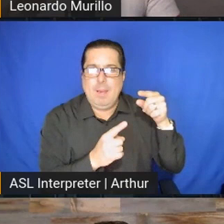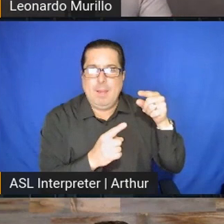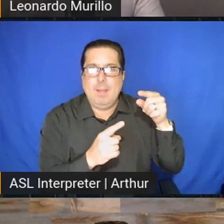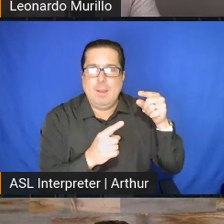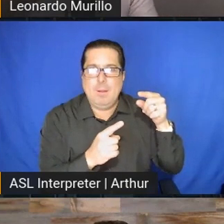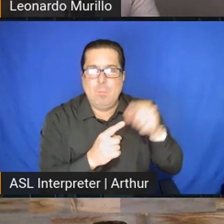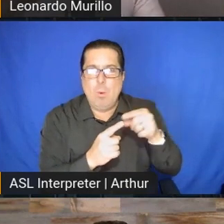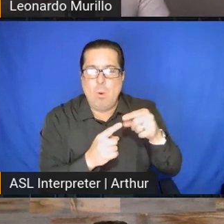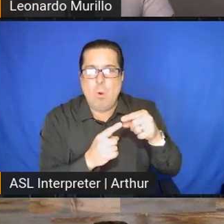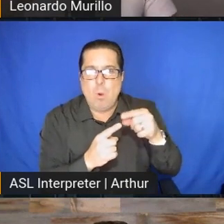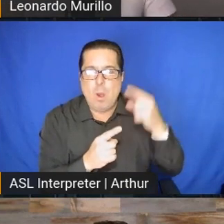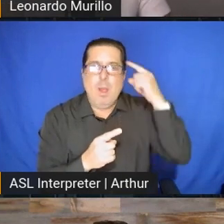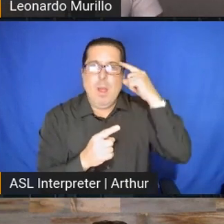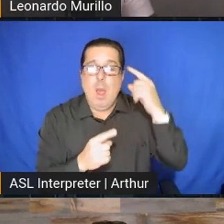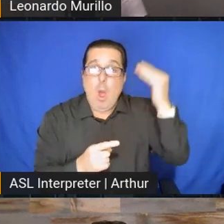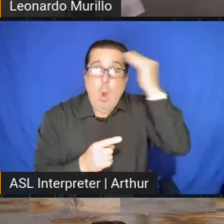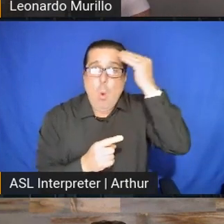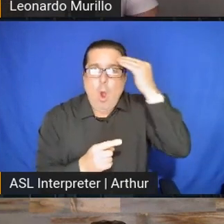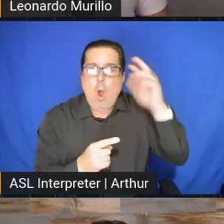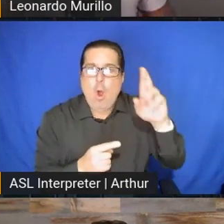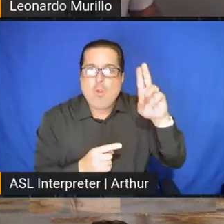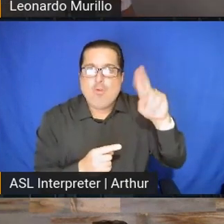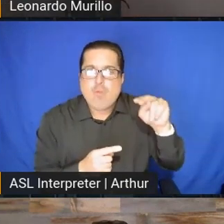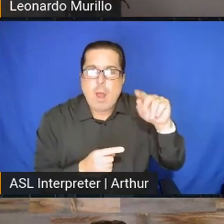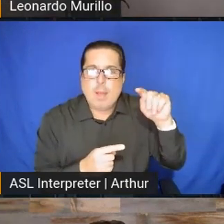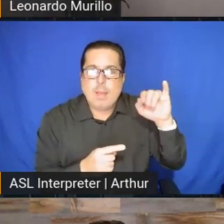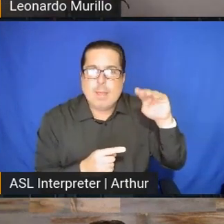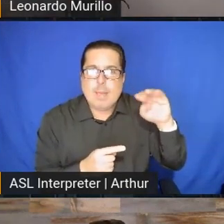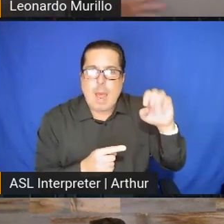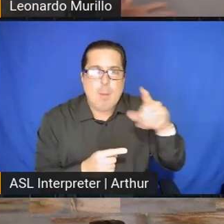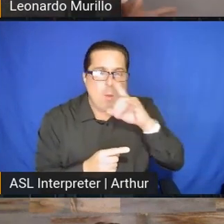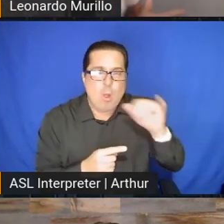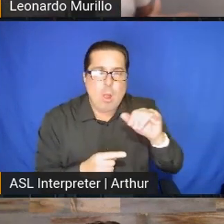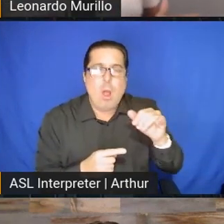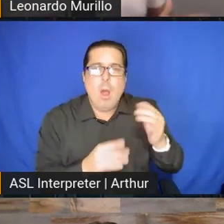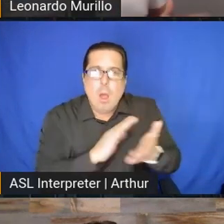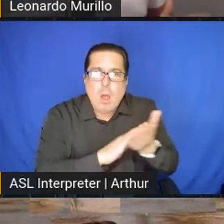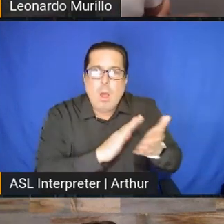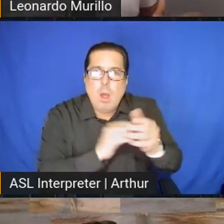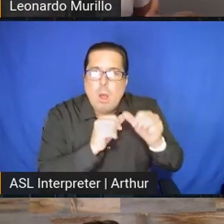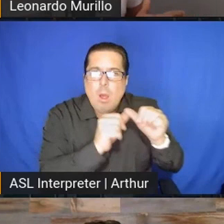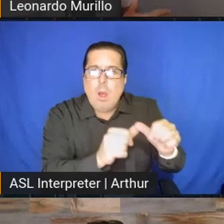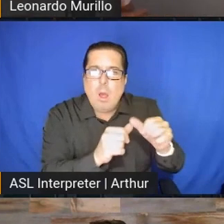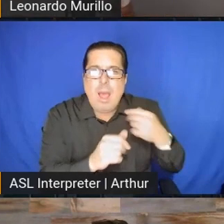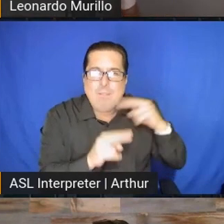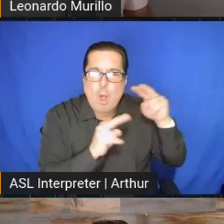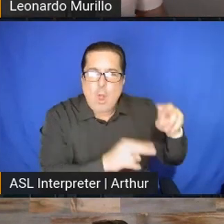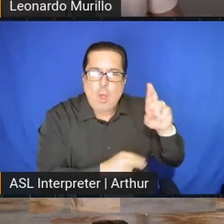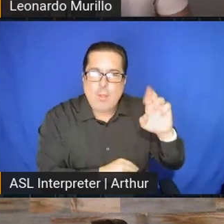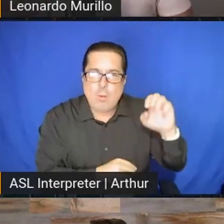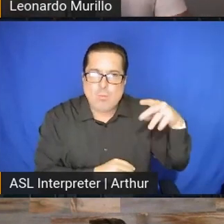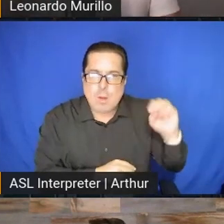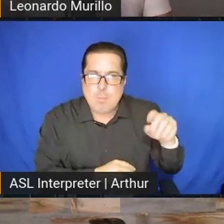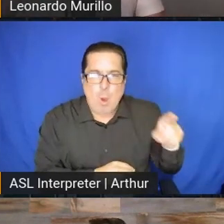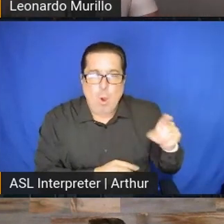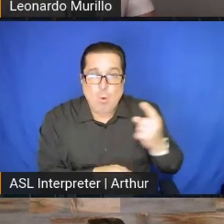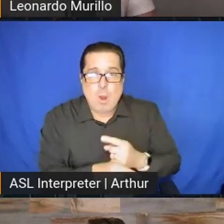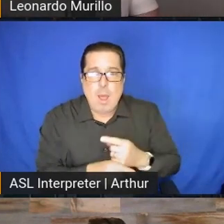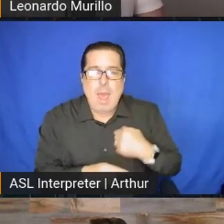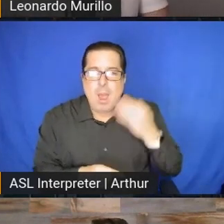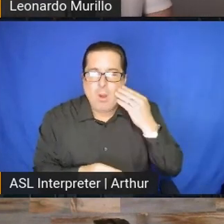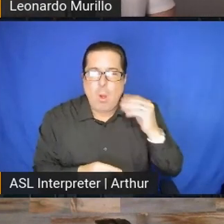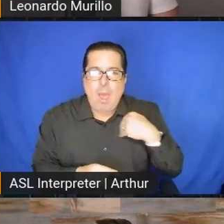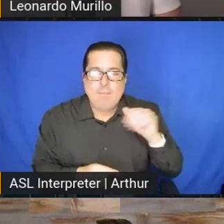the awareness of what is the current runtime state. Because I know what my desired state should look like. I can go and look at the repo, right? And I know there's an